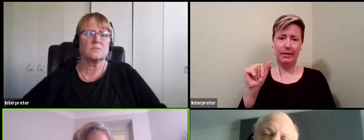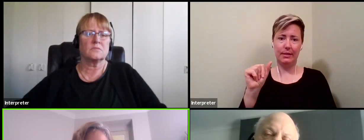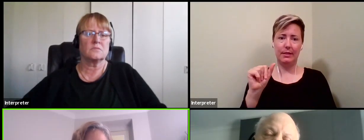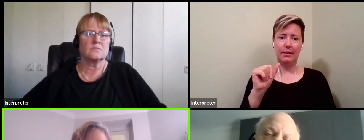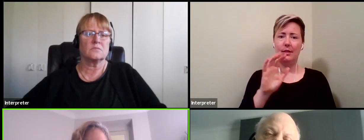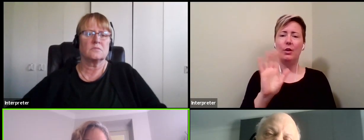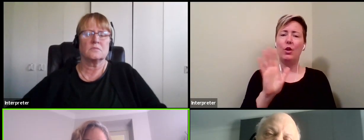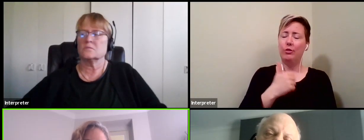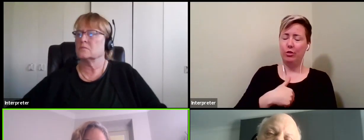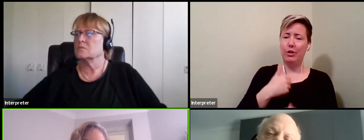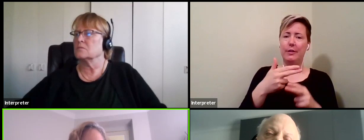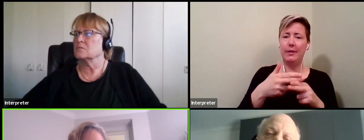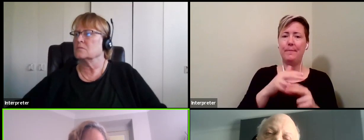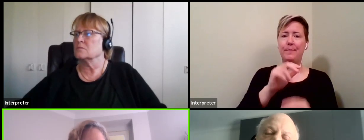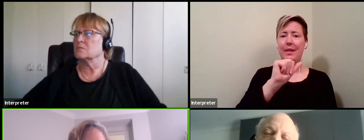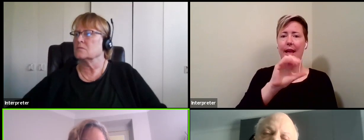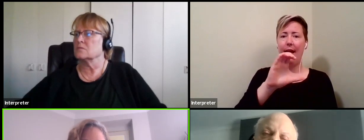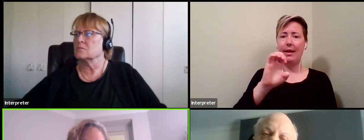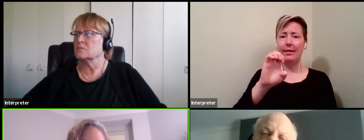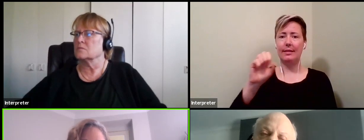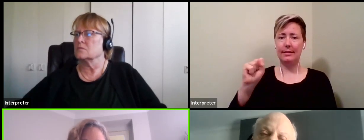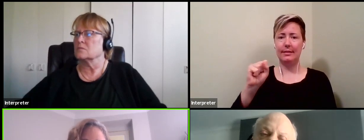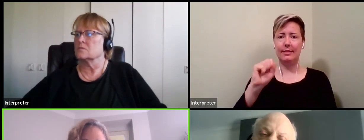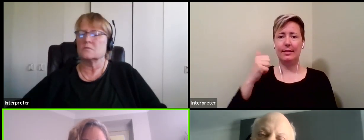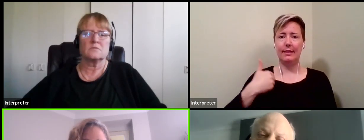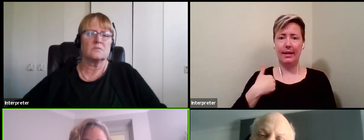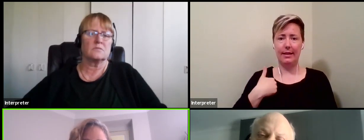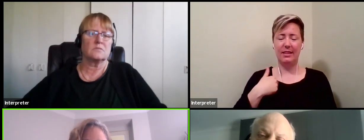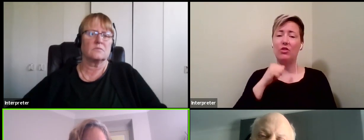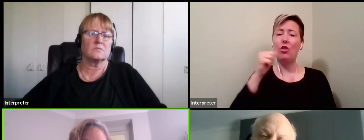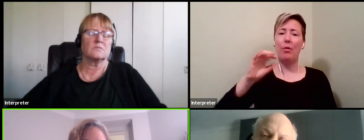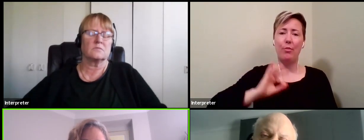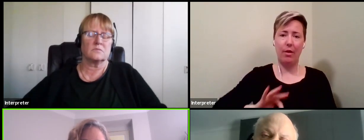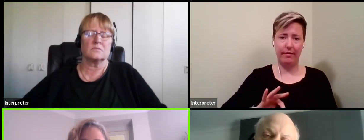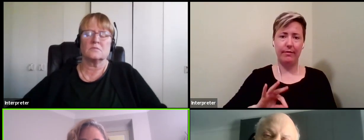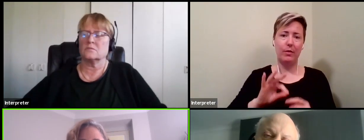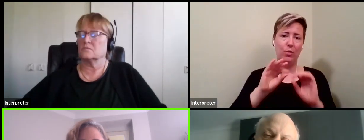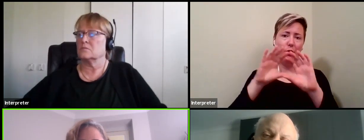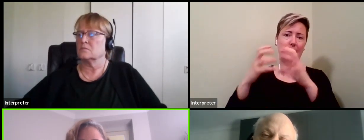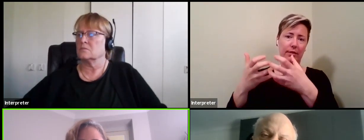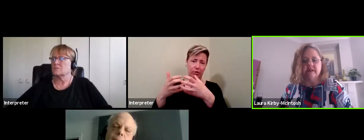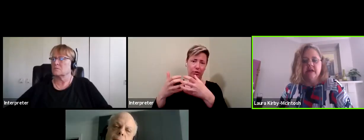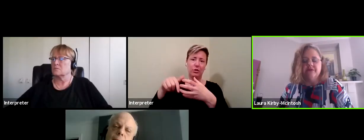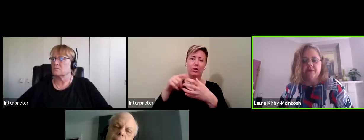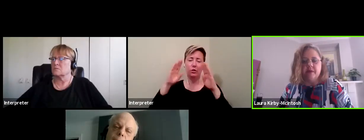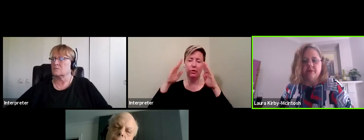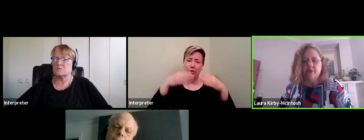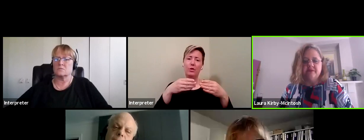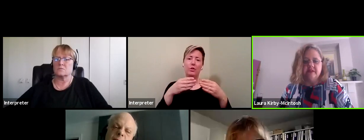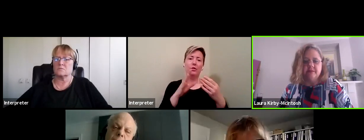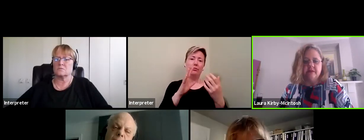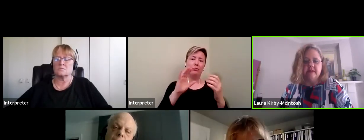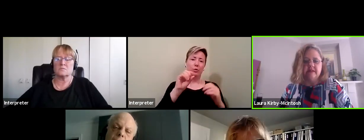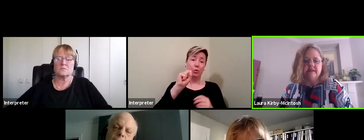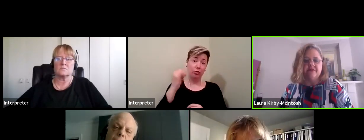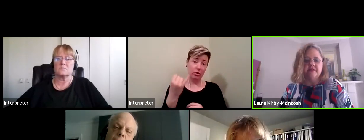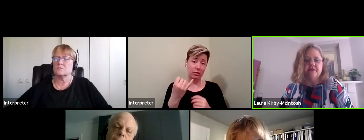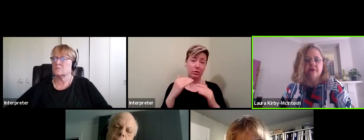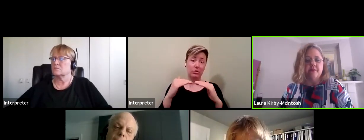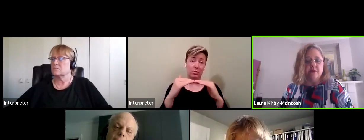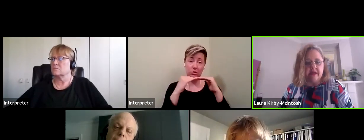Access Canada is a nonprofit organization that addresses accessibility and social justice for people who have disabilities